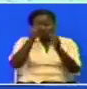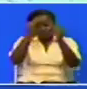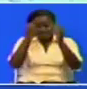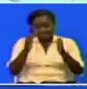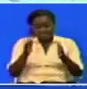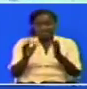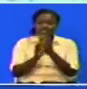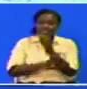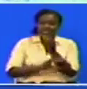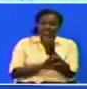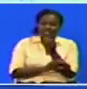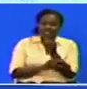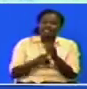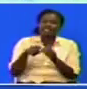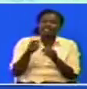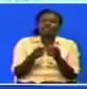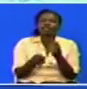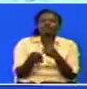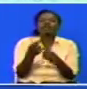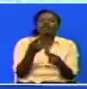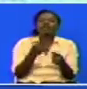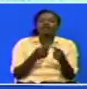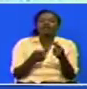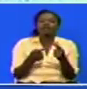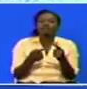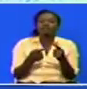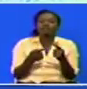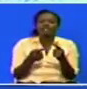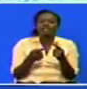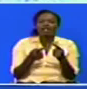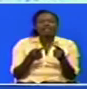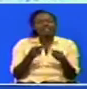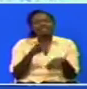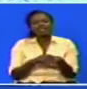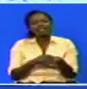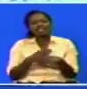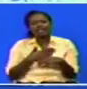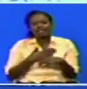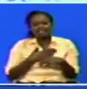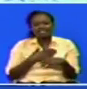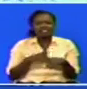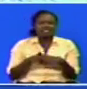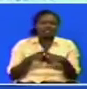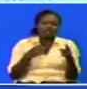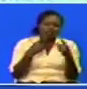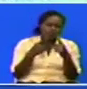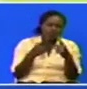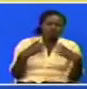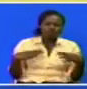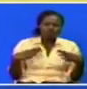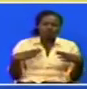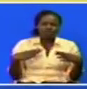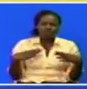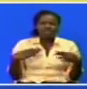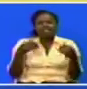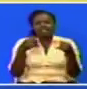Just for him to march in to find us addressing people of Shibale and trying to ask